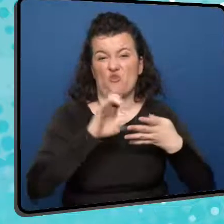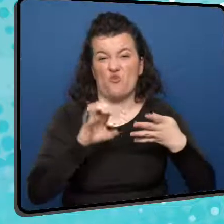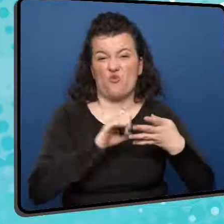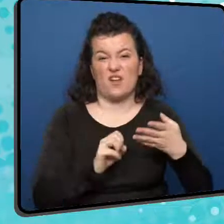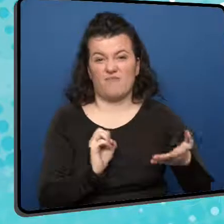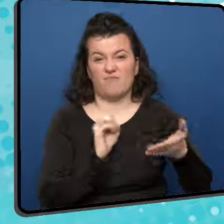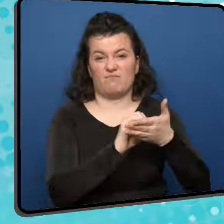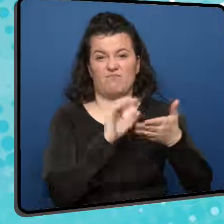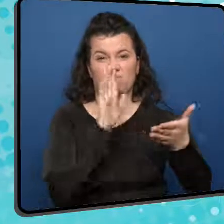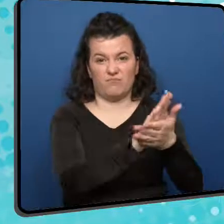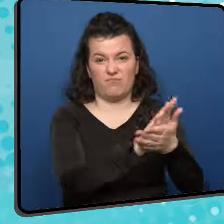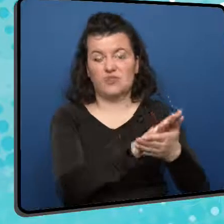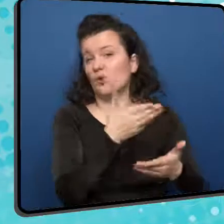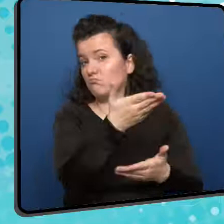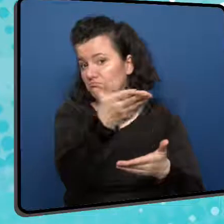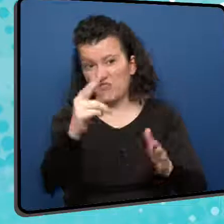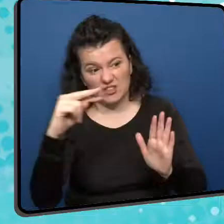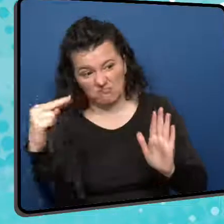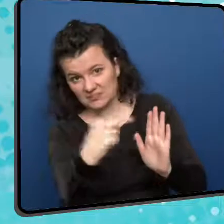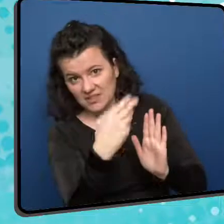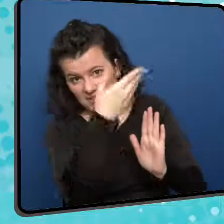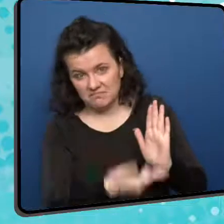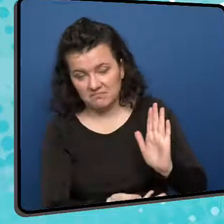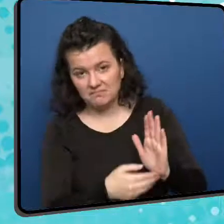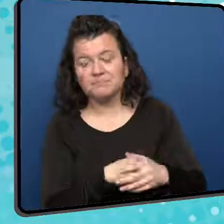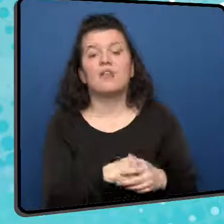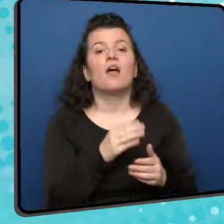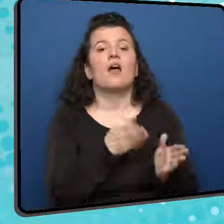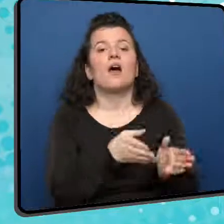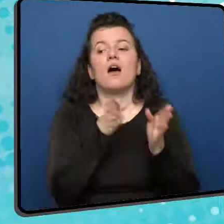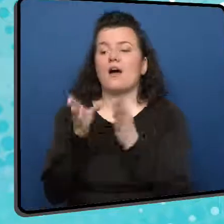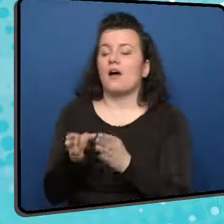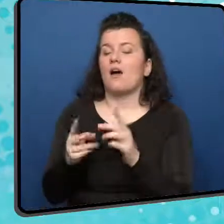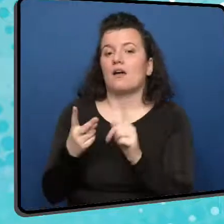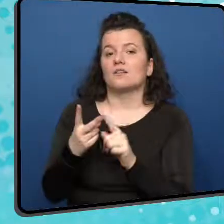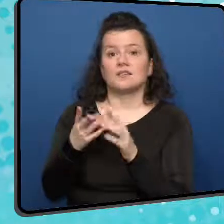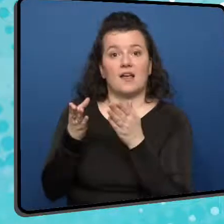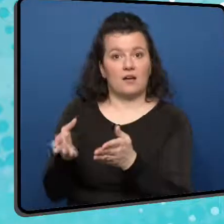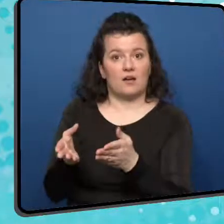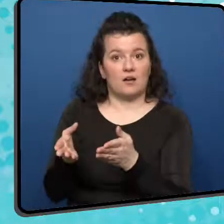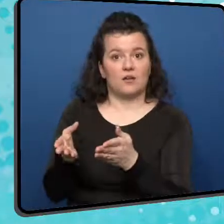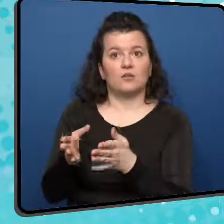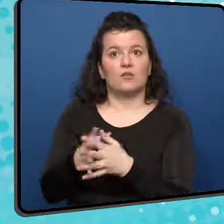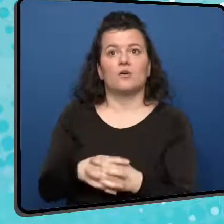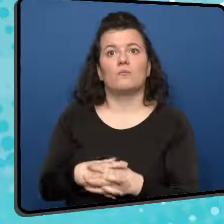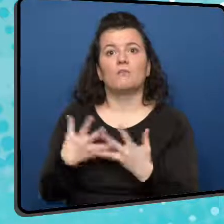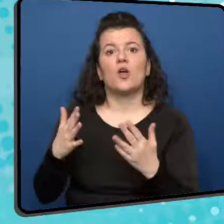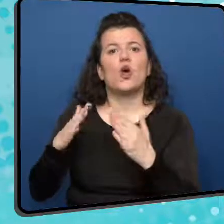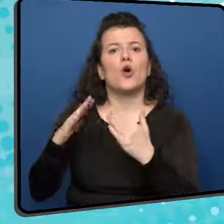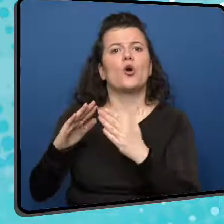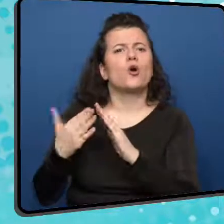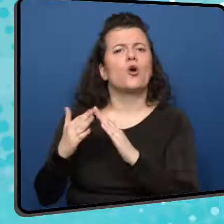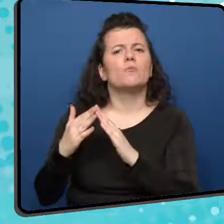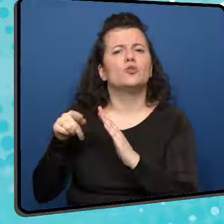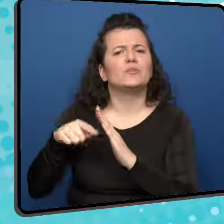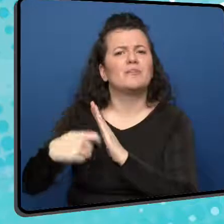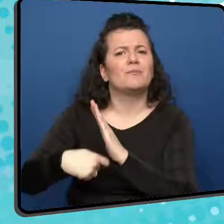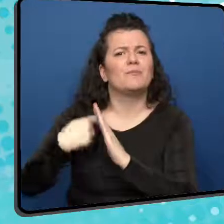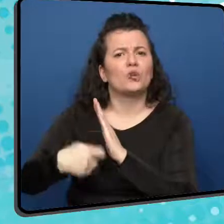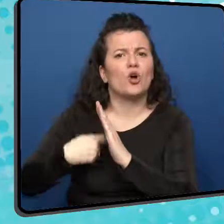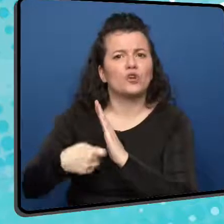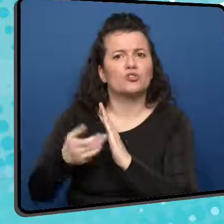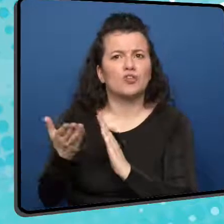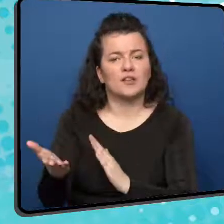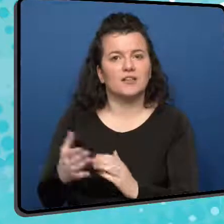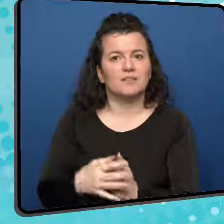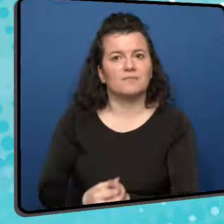of it. The other one, which I'm going to talk about today, is the Bot Builder Community Project. This is a central repo